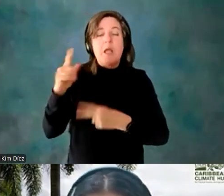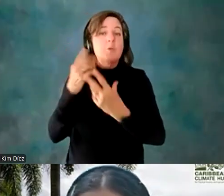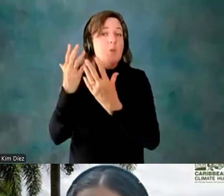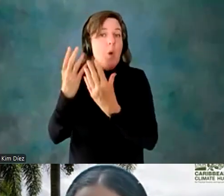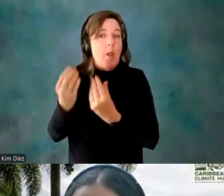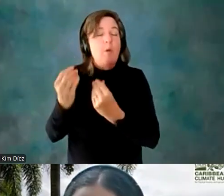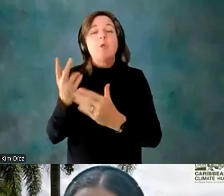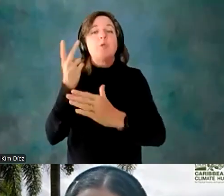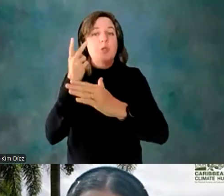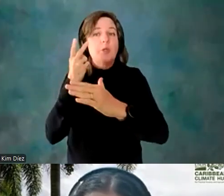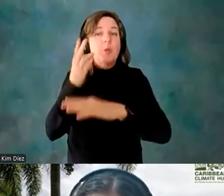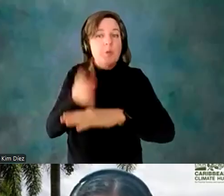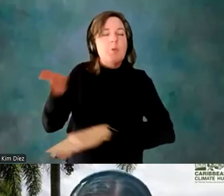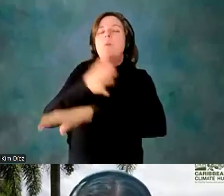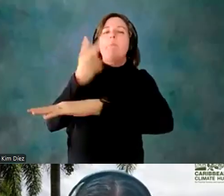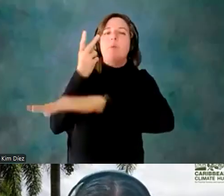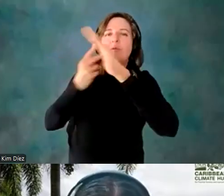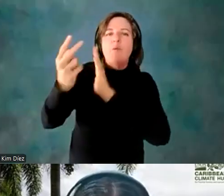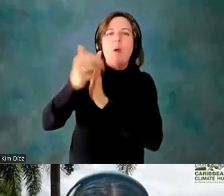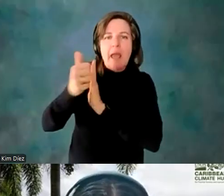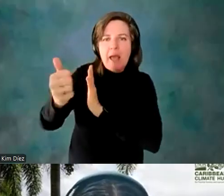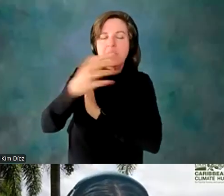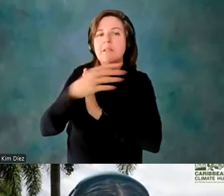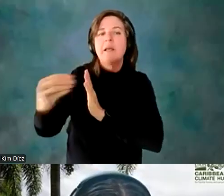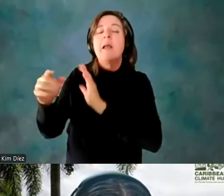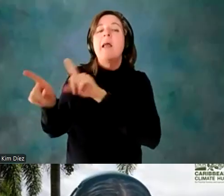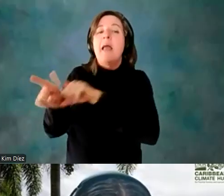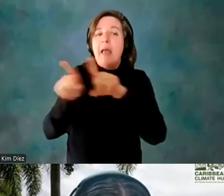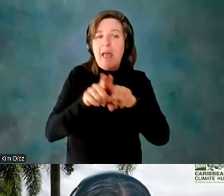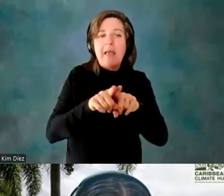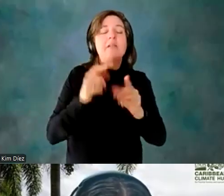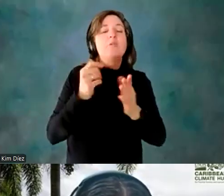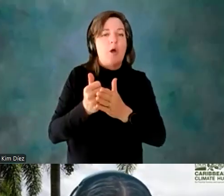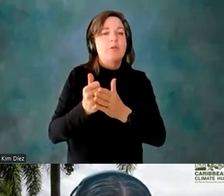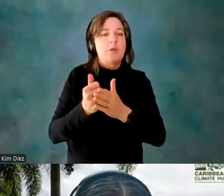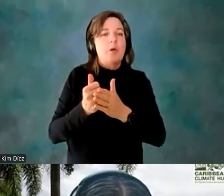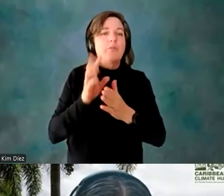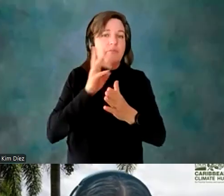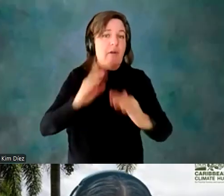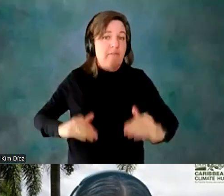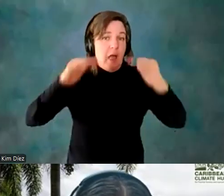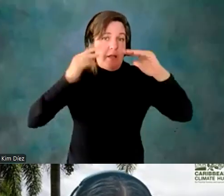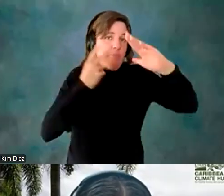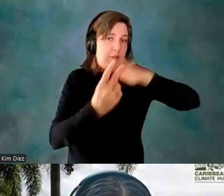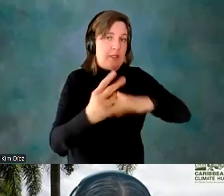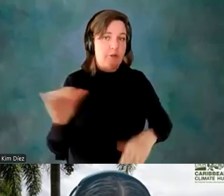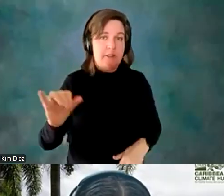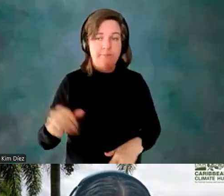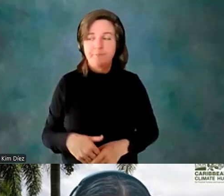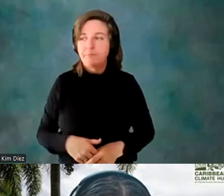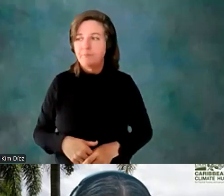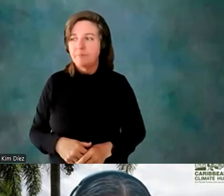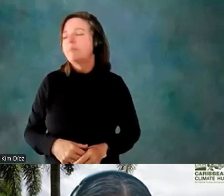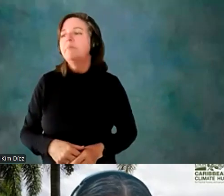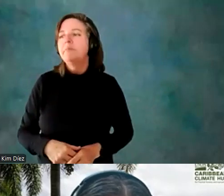stream forecast skill, and also in flood prediction. So that's an